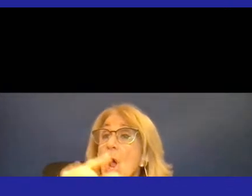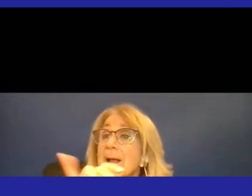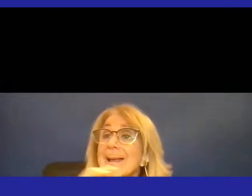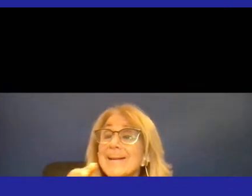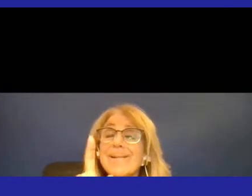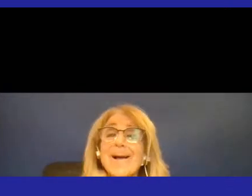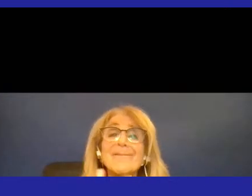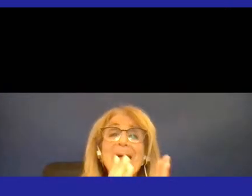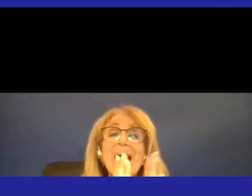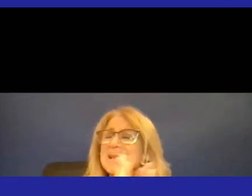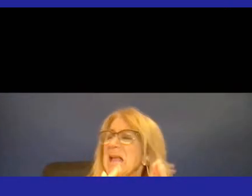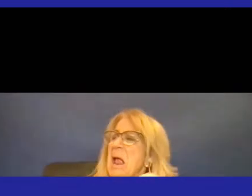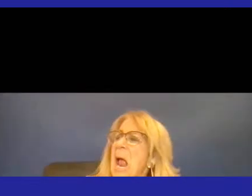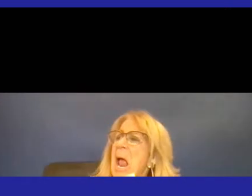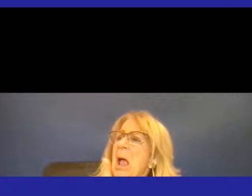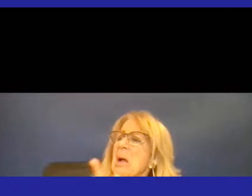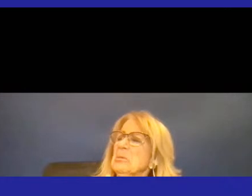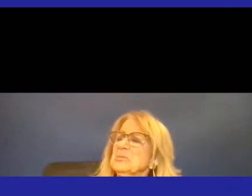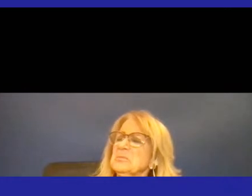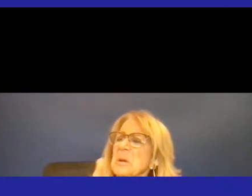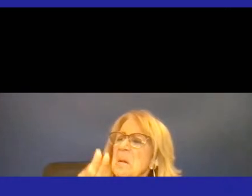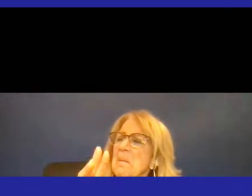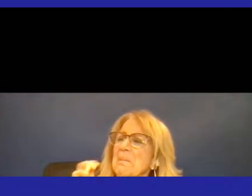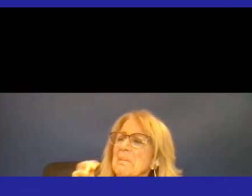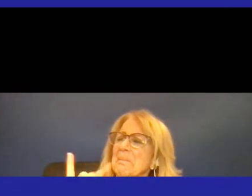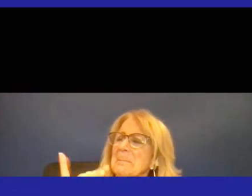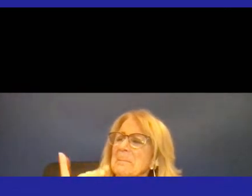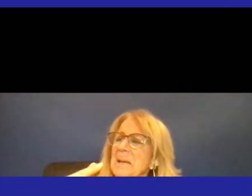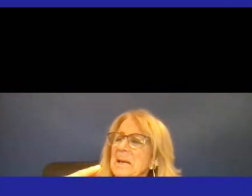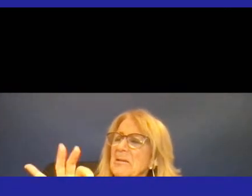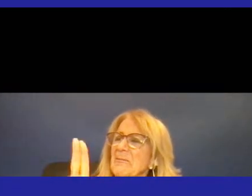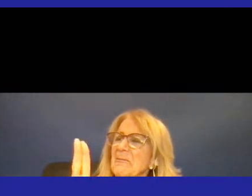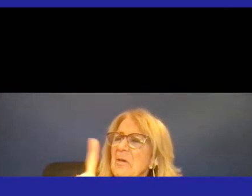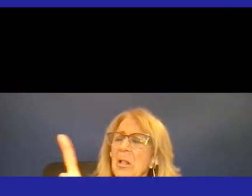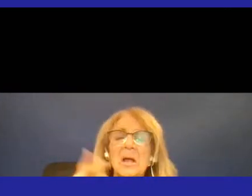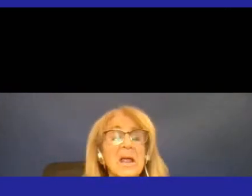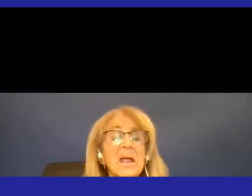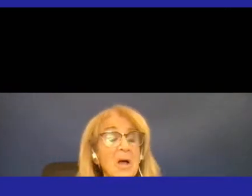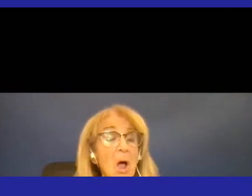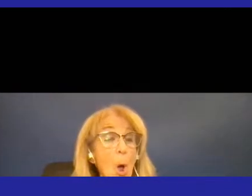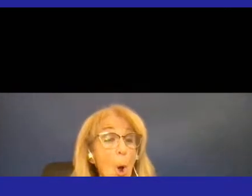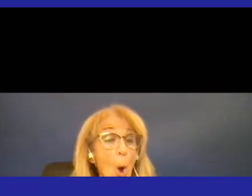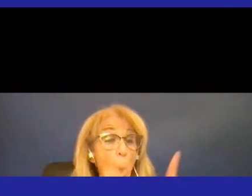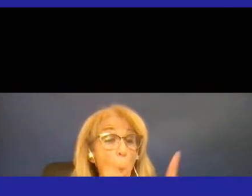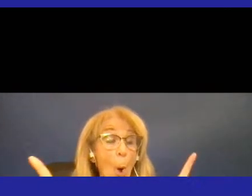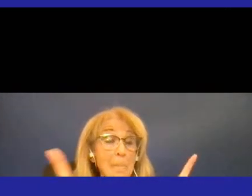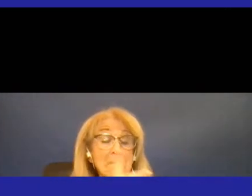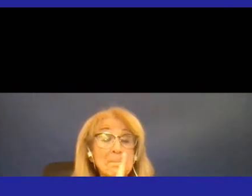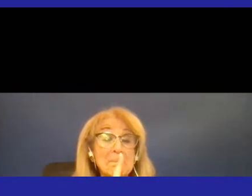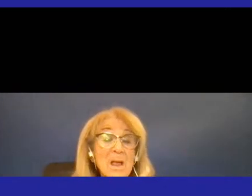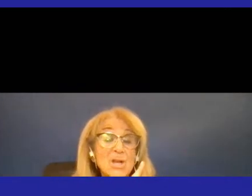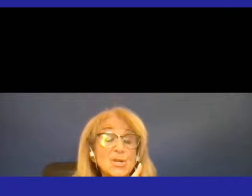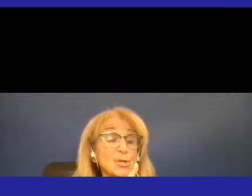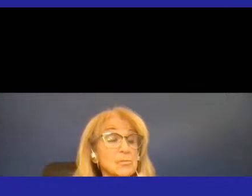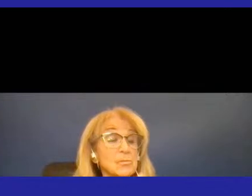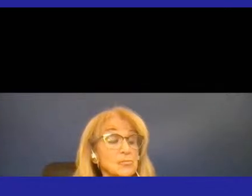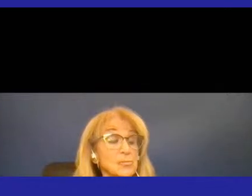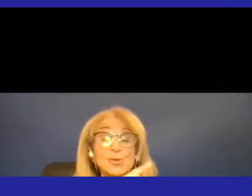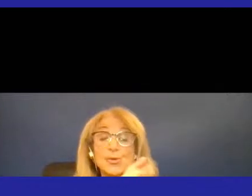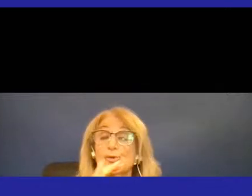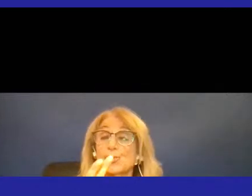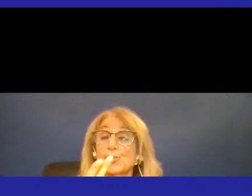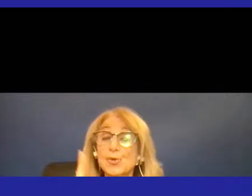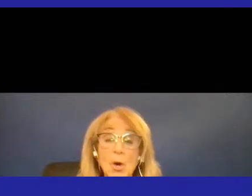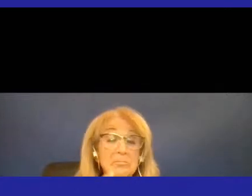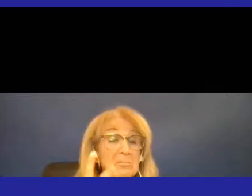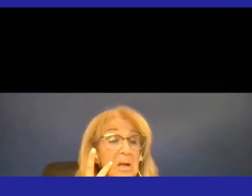was a meaningful? Yeah. So when I open a patient chart, I can see that they are enrolled in my chart,